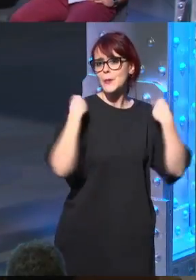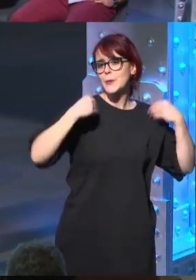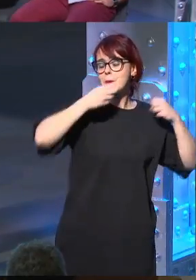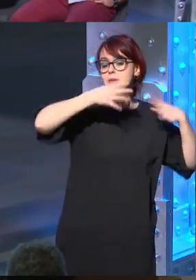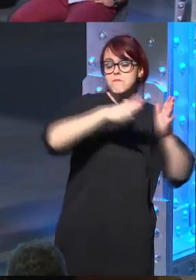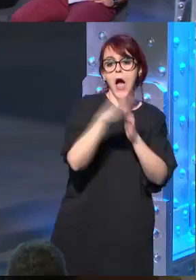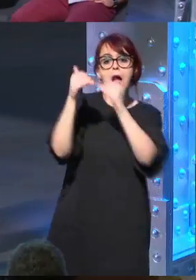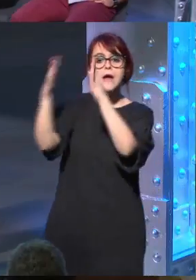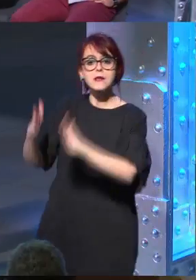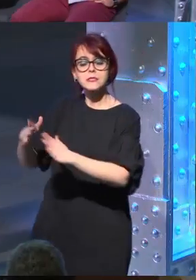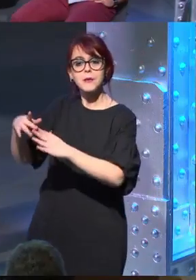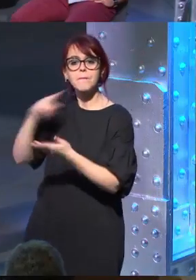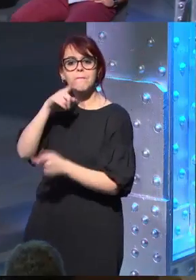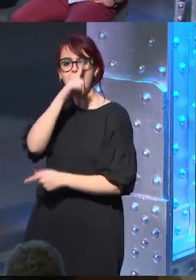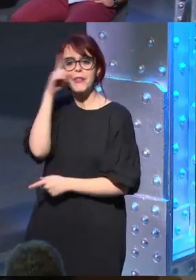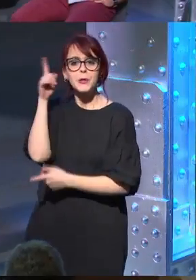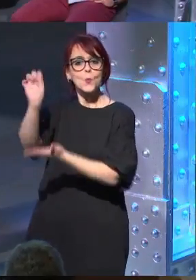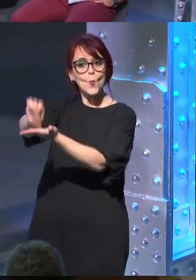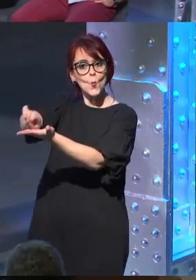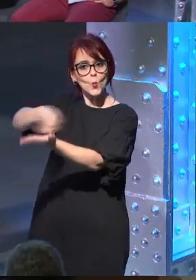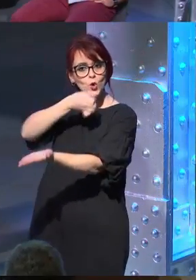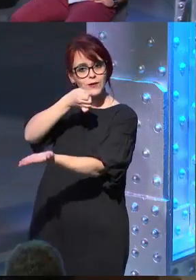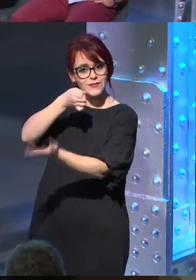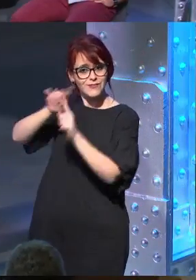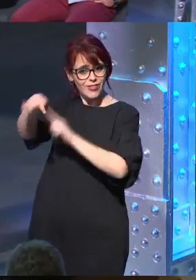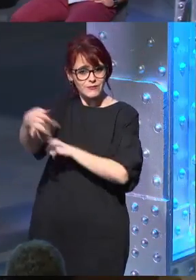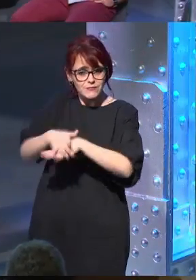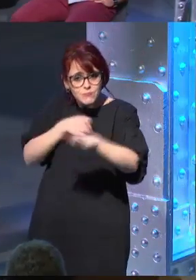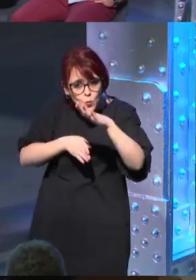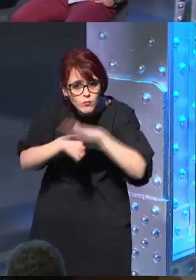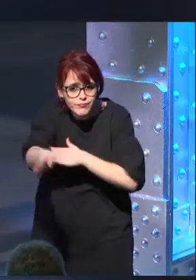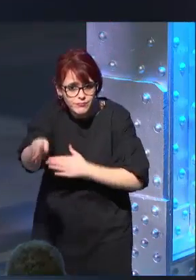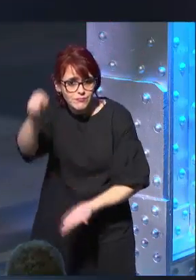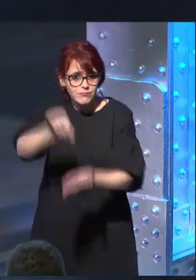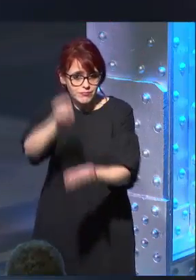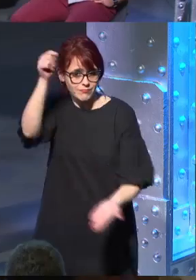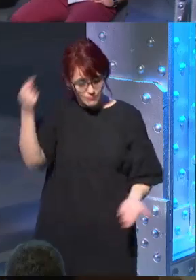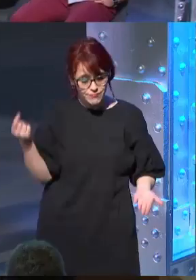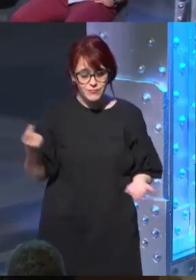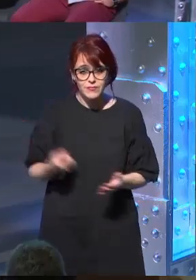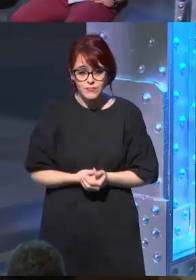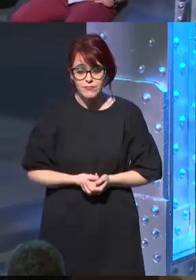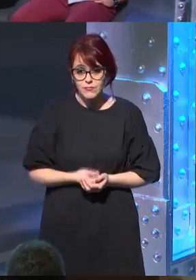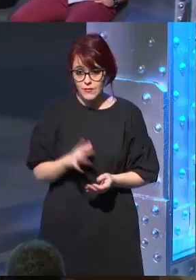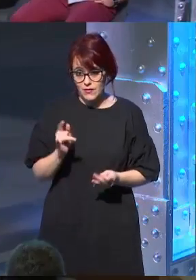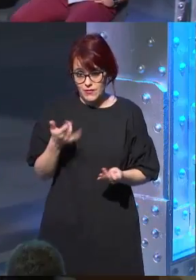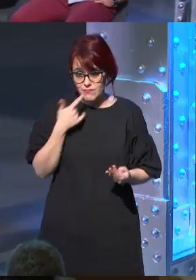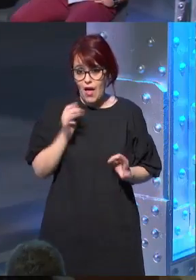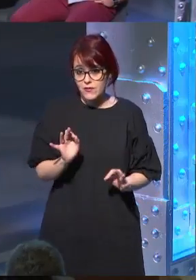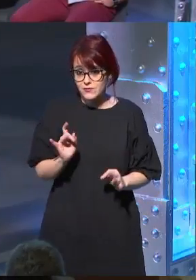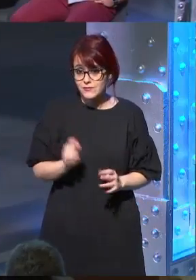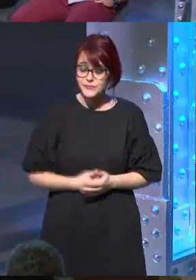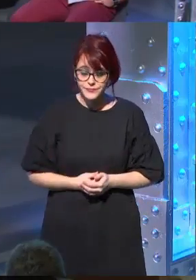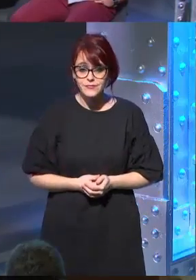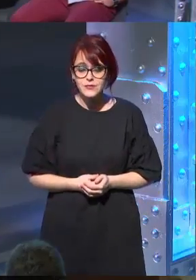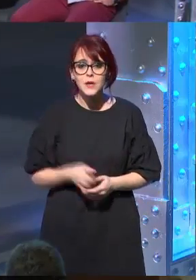to Galicia with your family, people will know that in your house in Madrid, there won't be anybody,